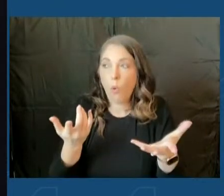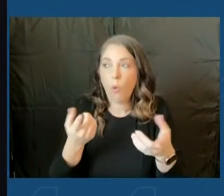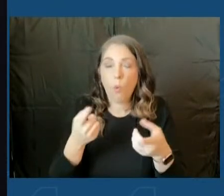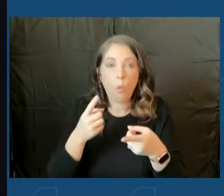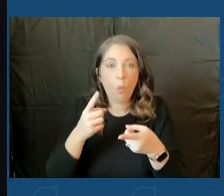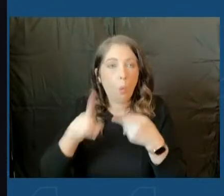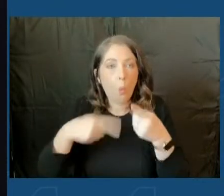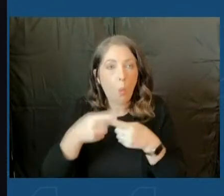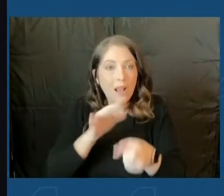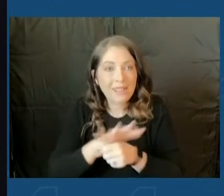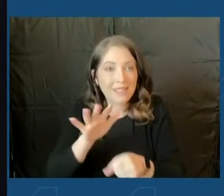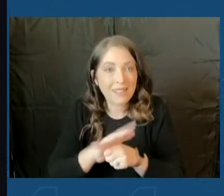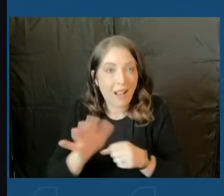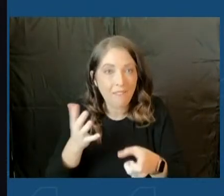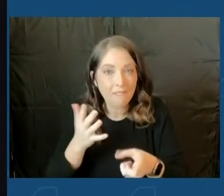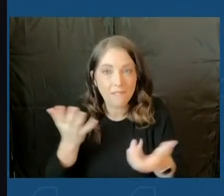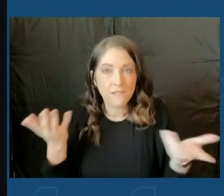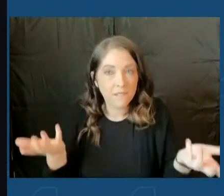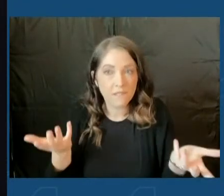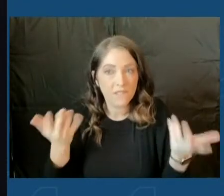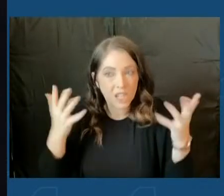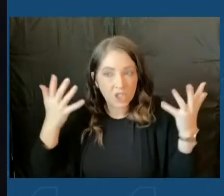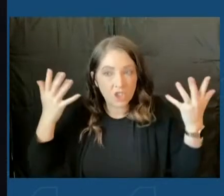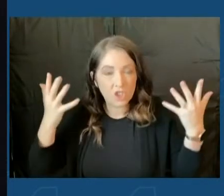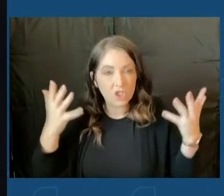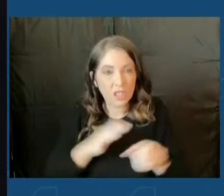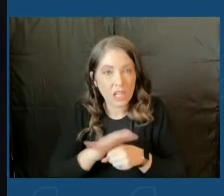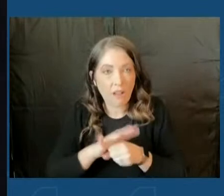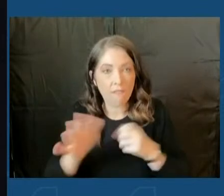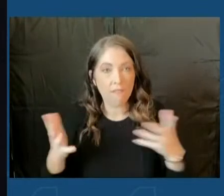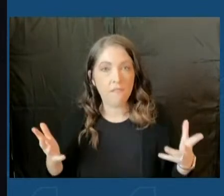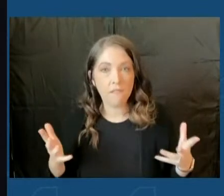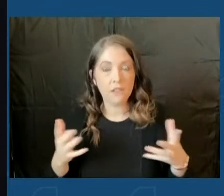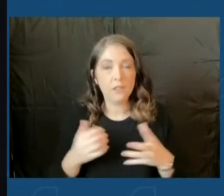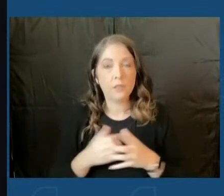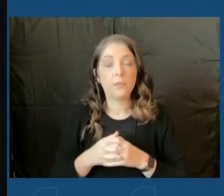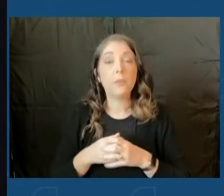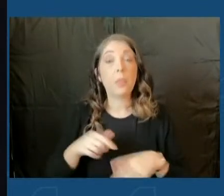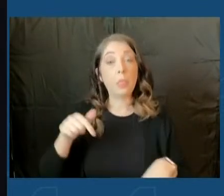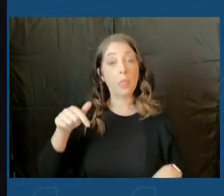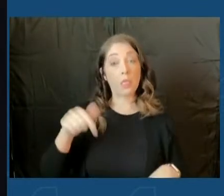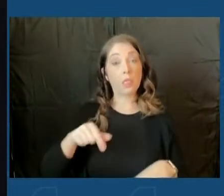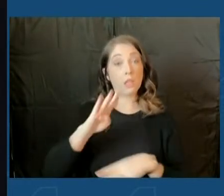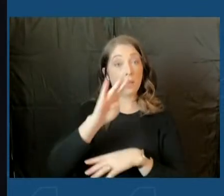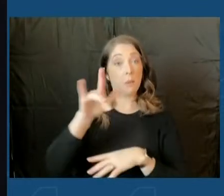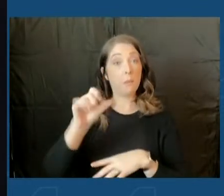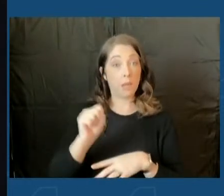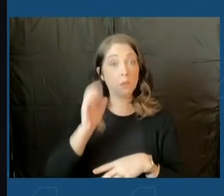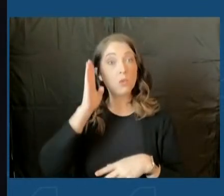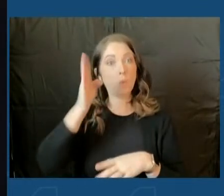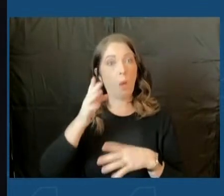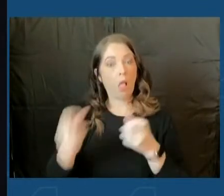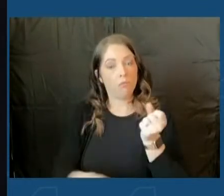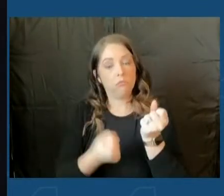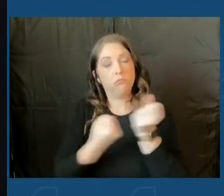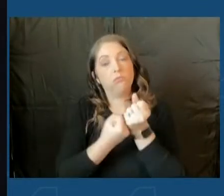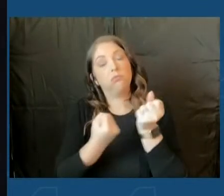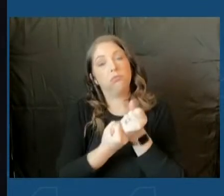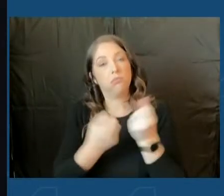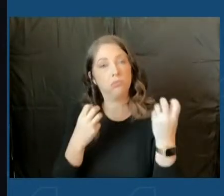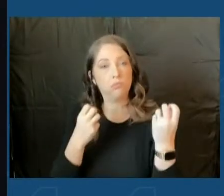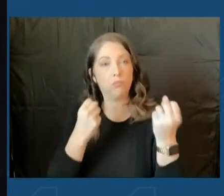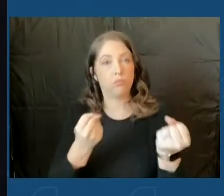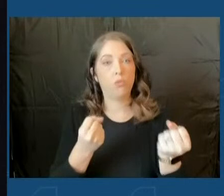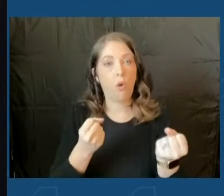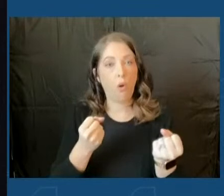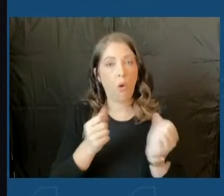become enough? But this package of legislation will strengthen laws that we have on the books, help authorities